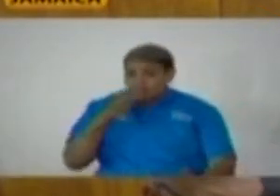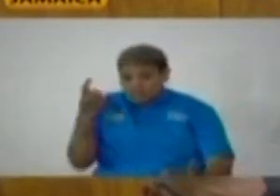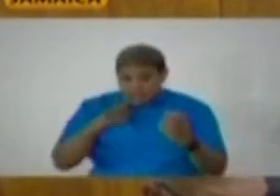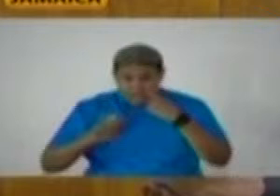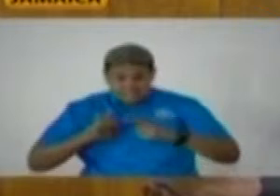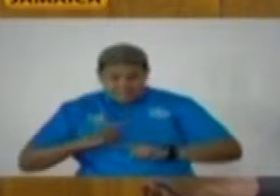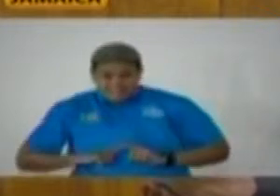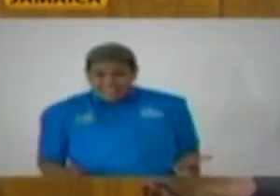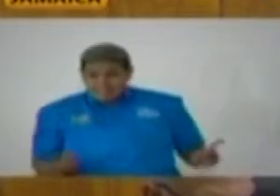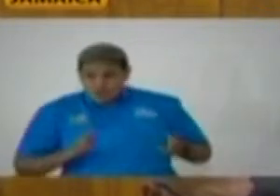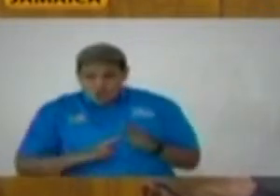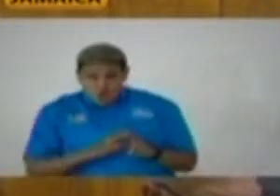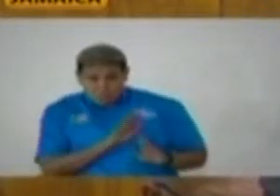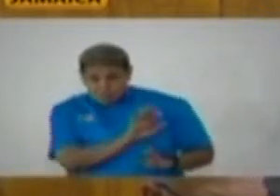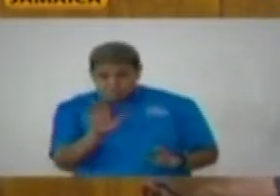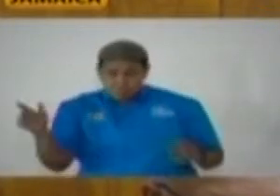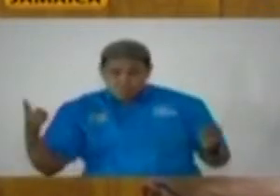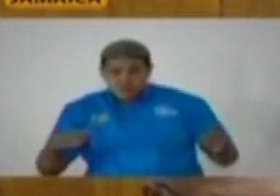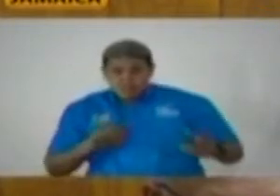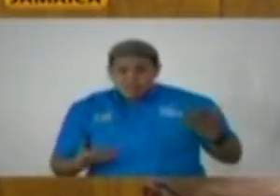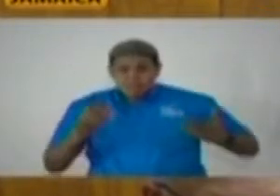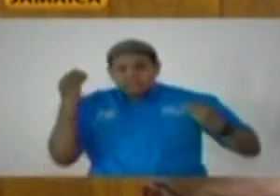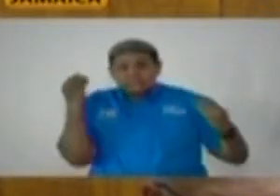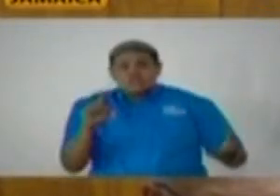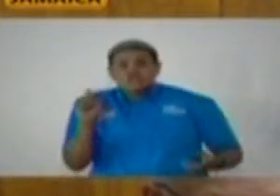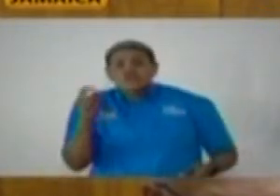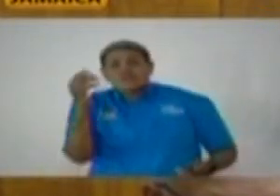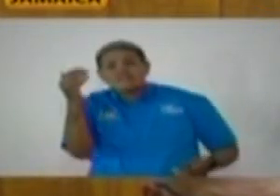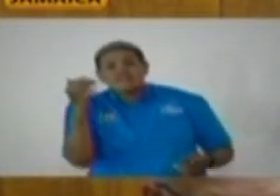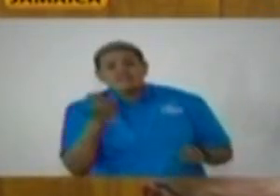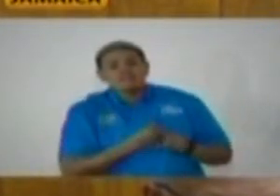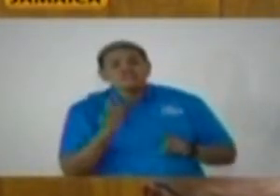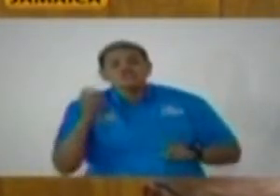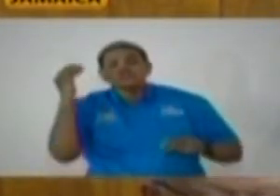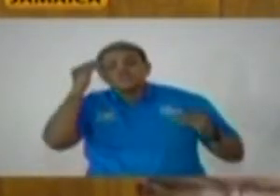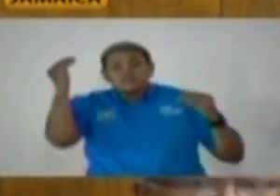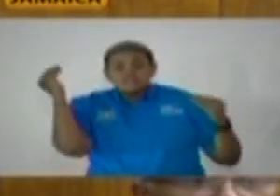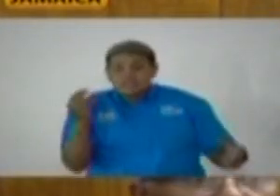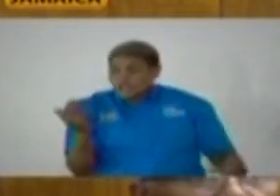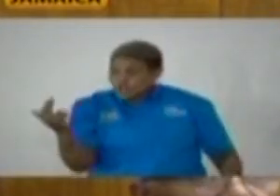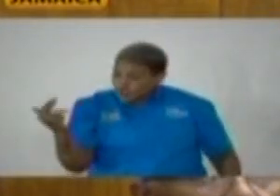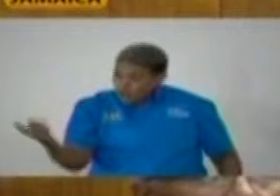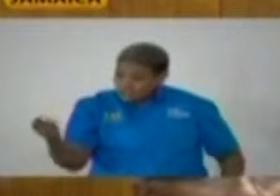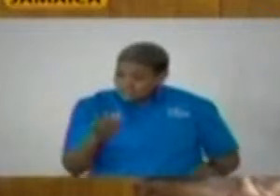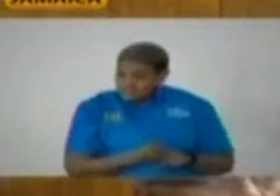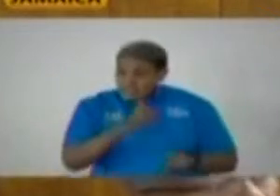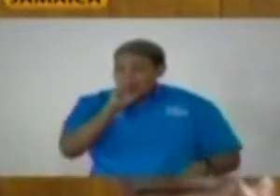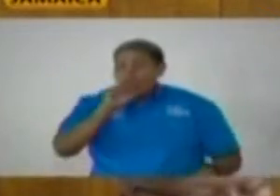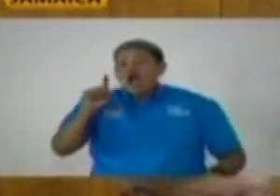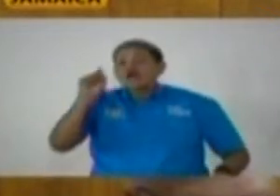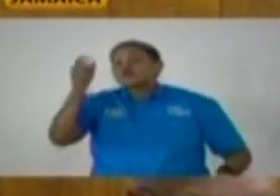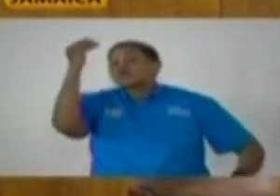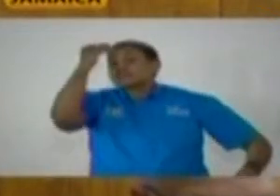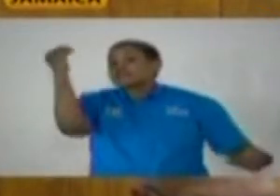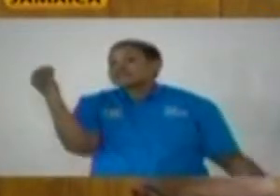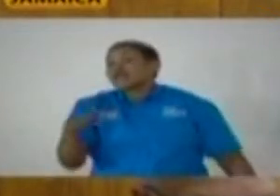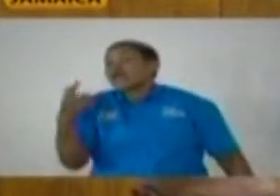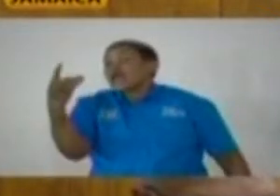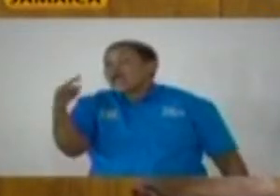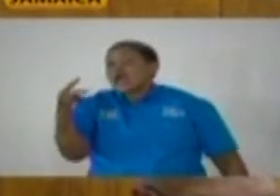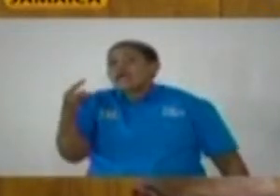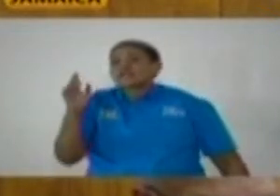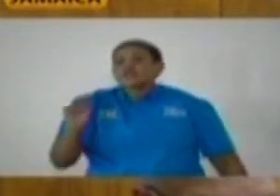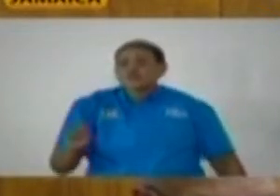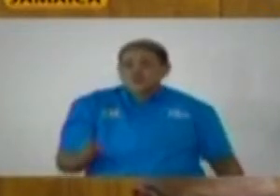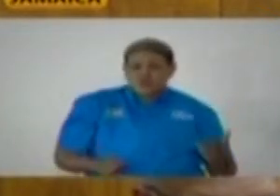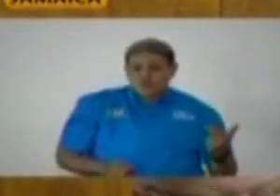have different figures. I might say it should be 15. Horace might say it should be 13. Carl might say it should be 18. But what